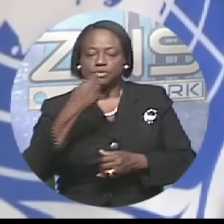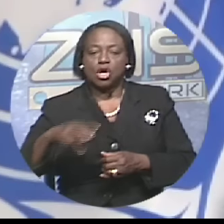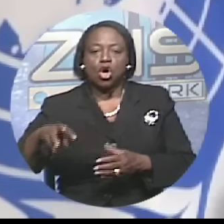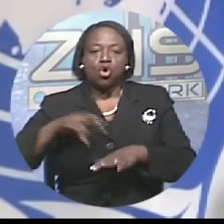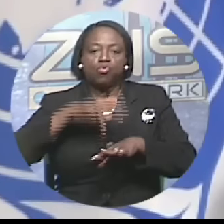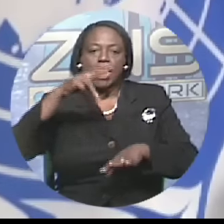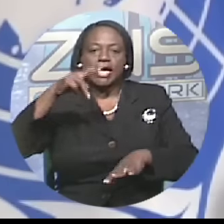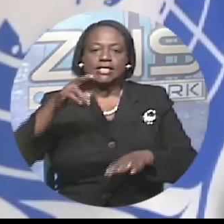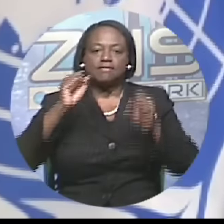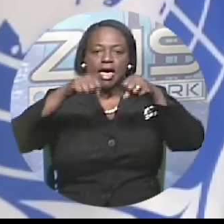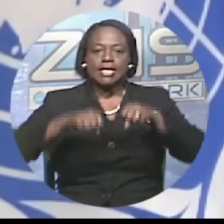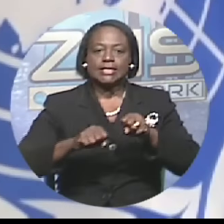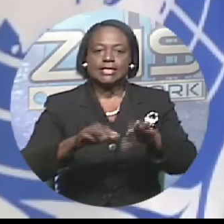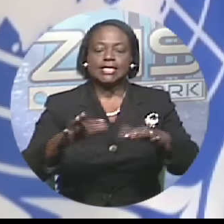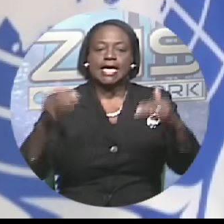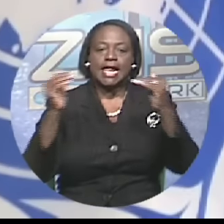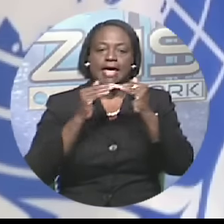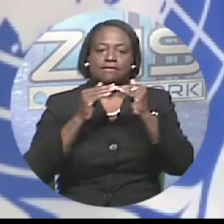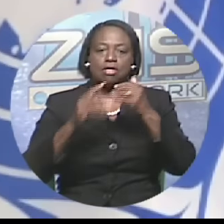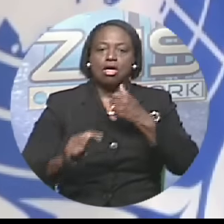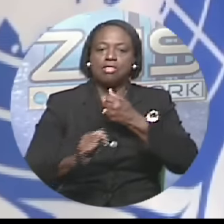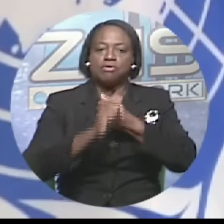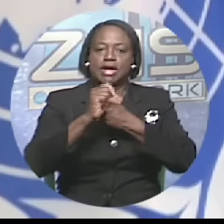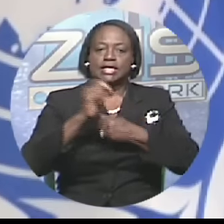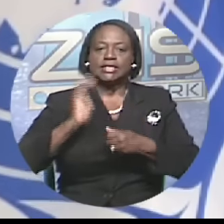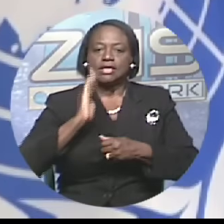It threatens our very existence.